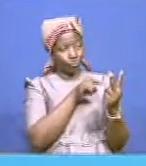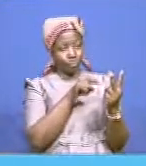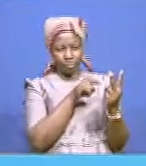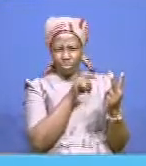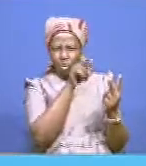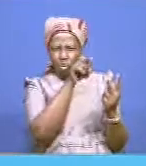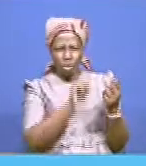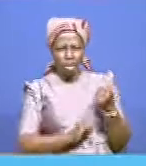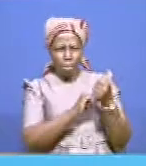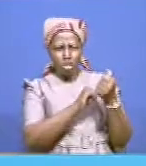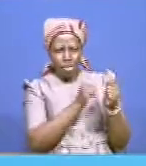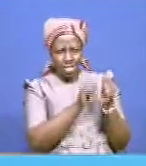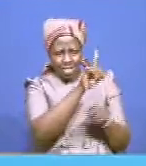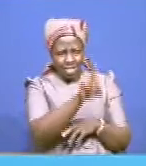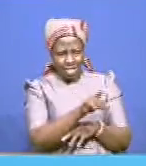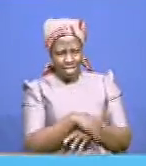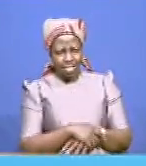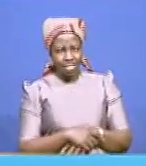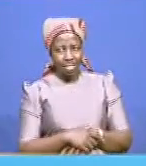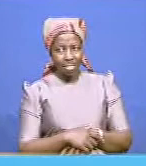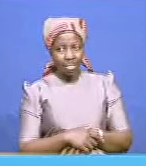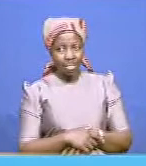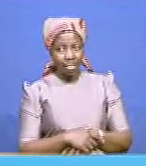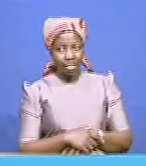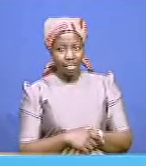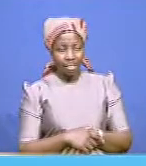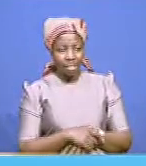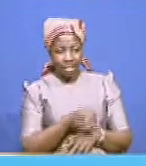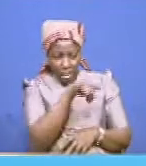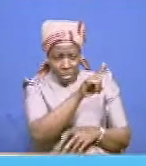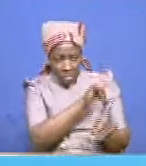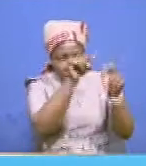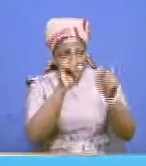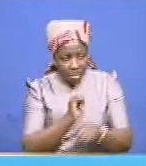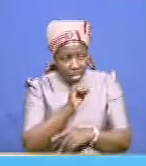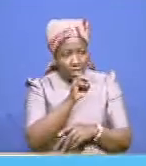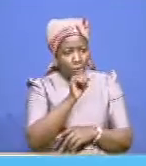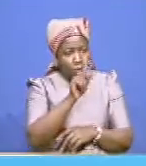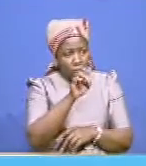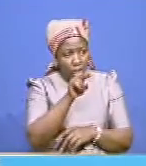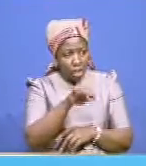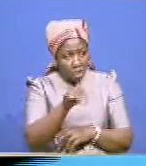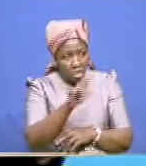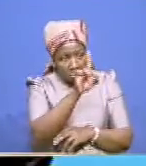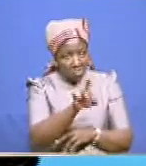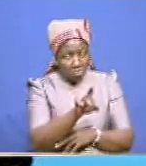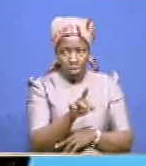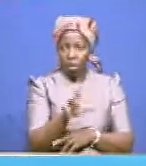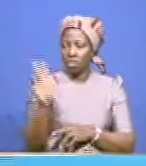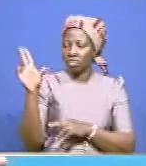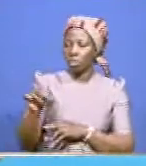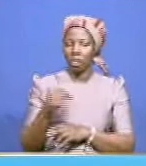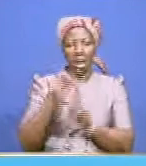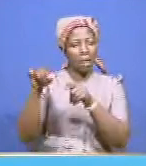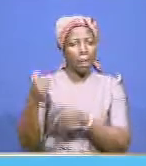one would... have they been to Makueni County before? They have not, because there's an injunction on the same. Yes, before the injunction,